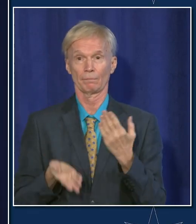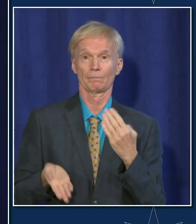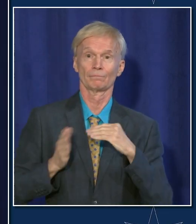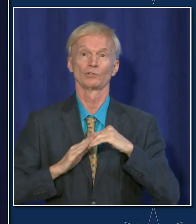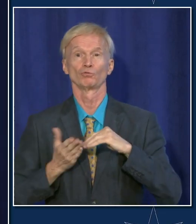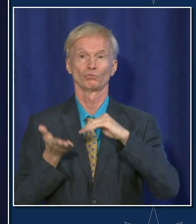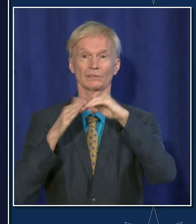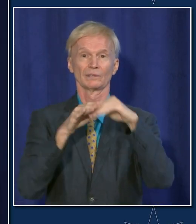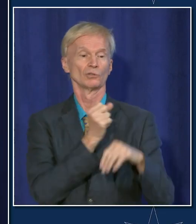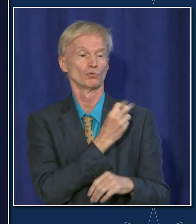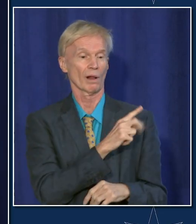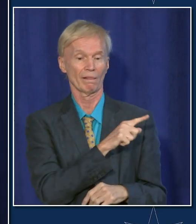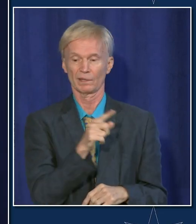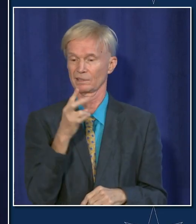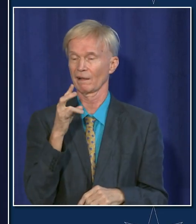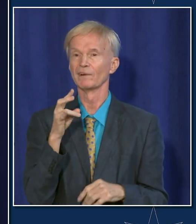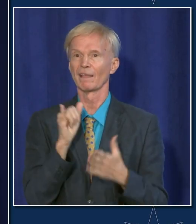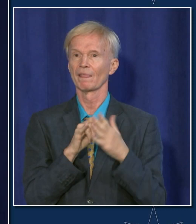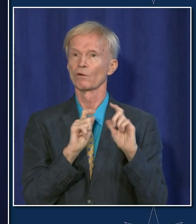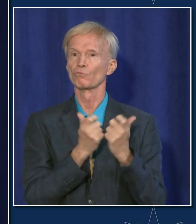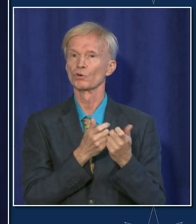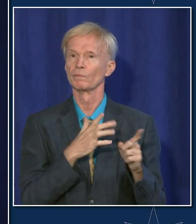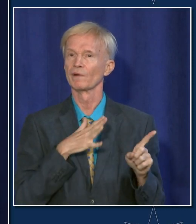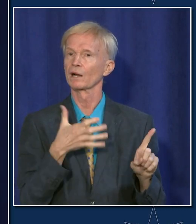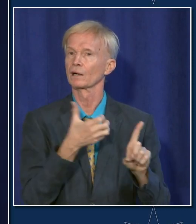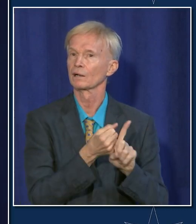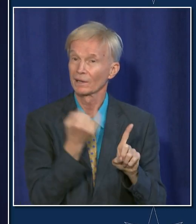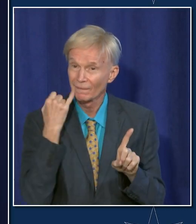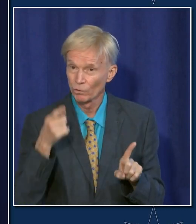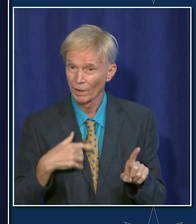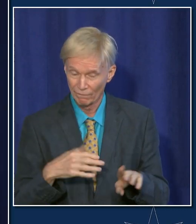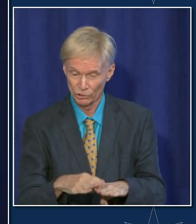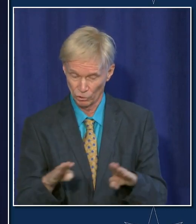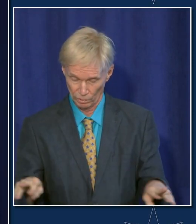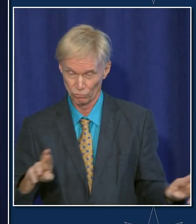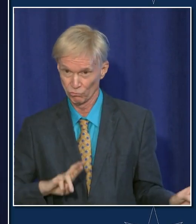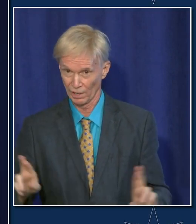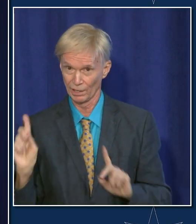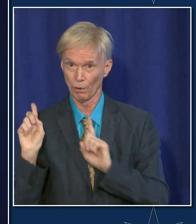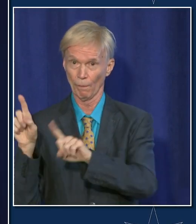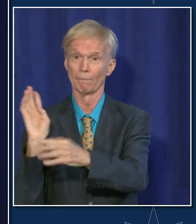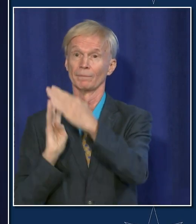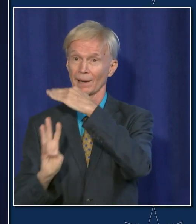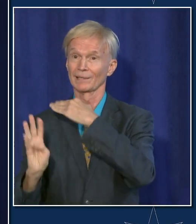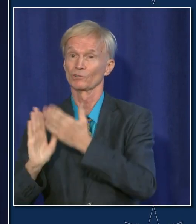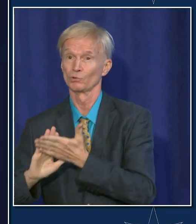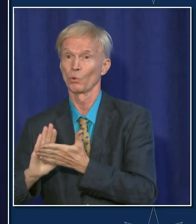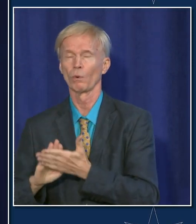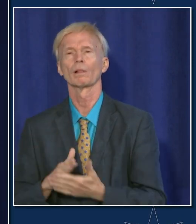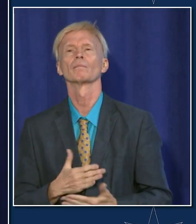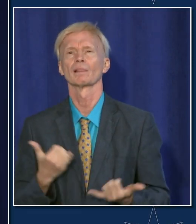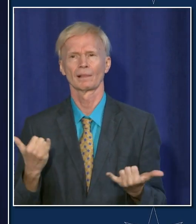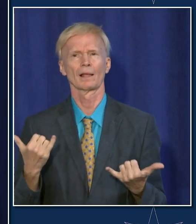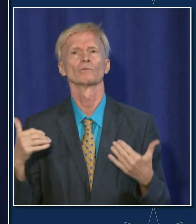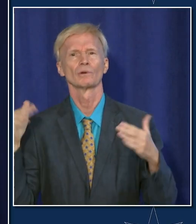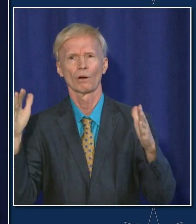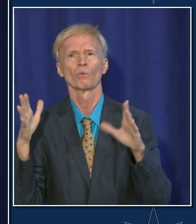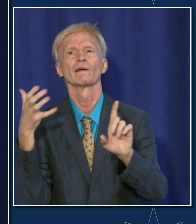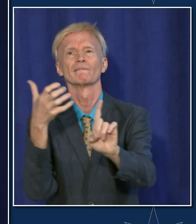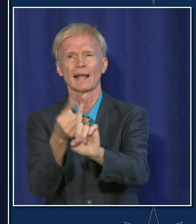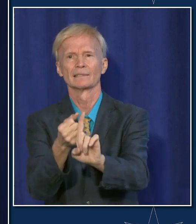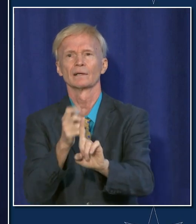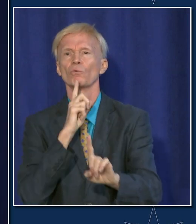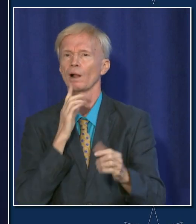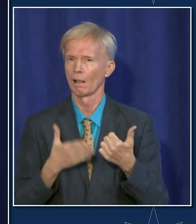in that 12 to 17-year-old group. So if you've got kids who are going back to school, now's the time. Please do get them vaccinated. It